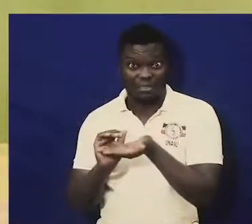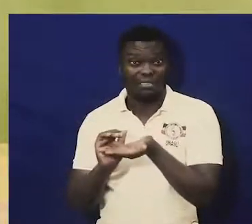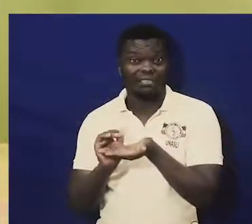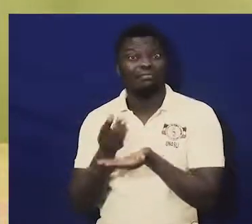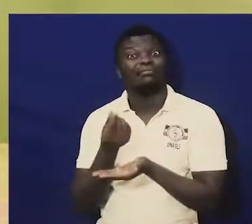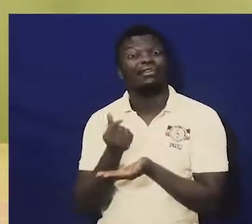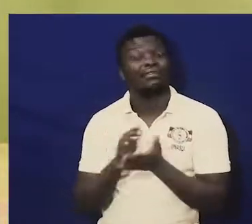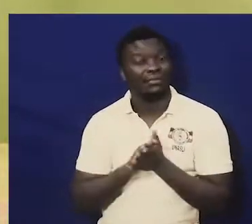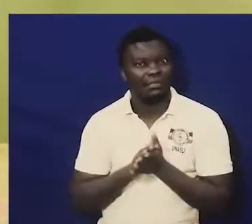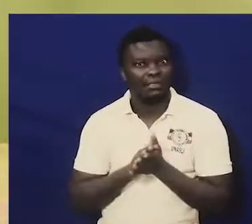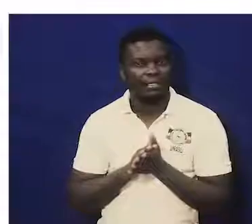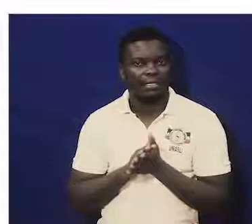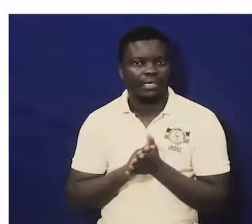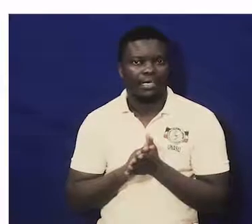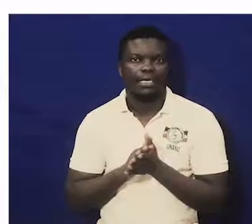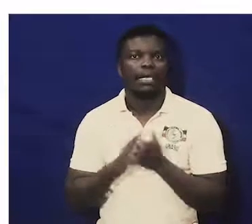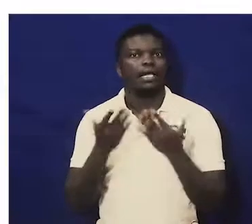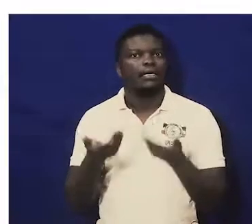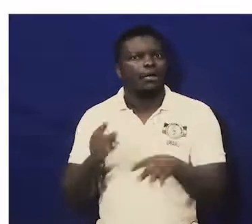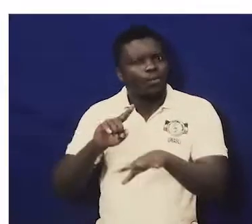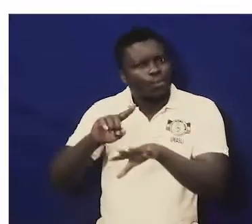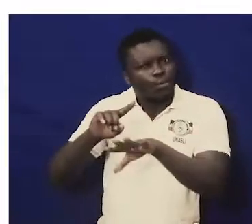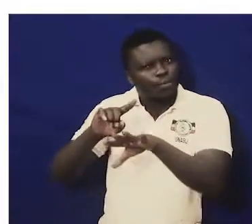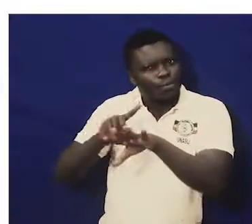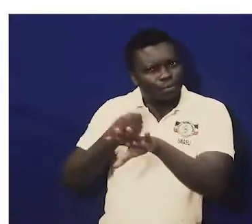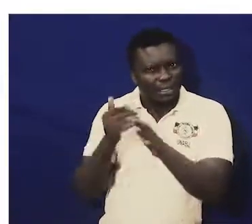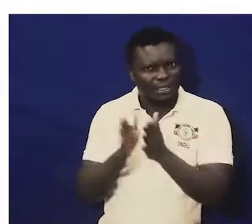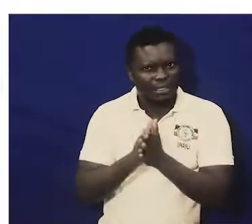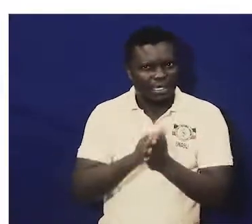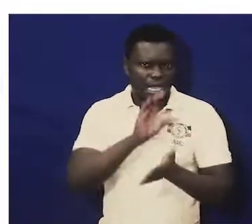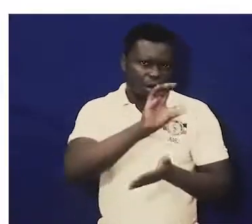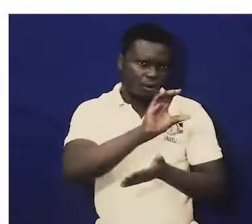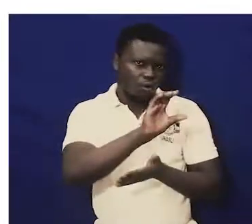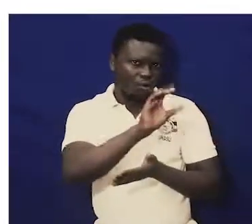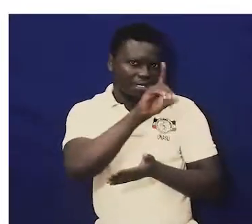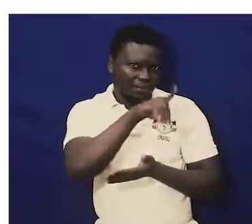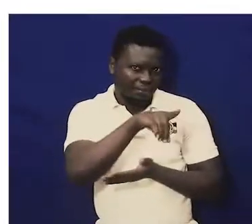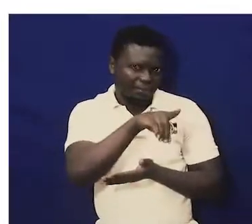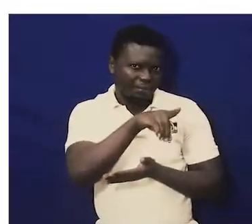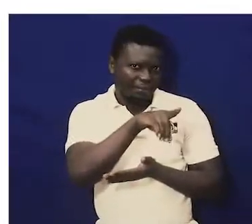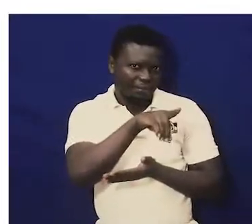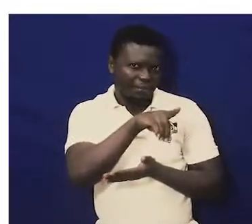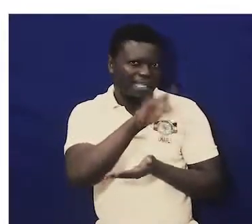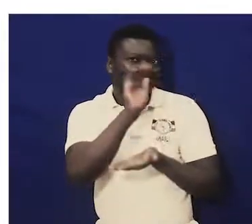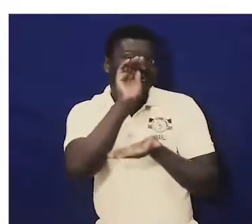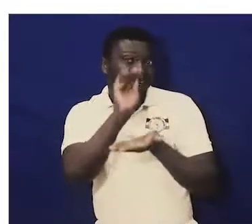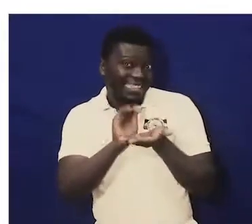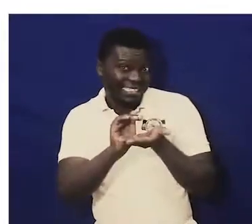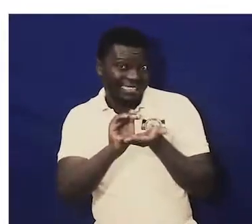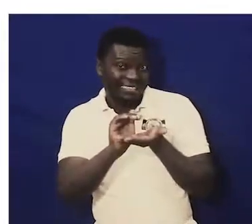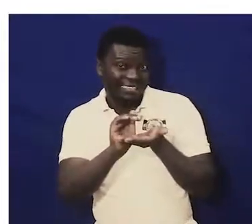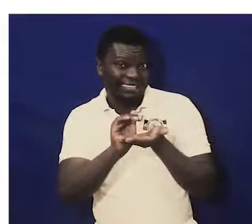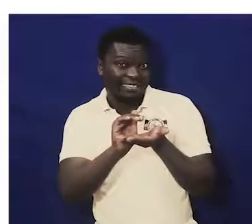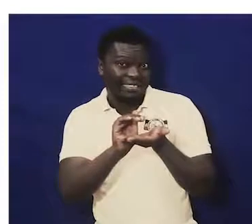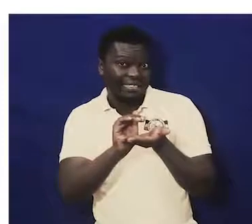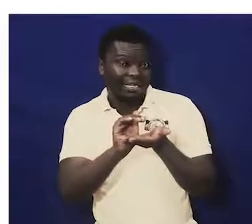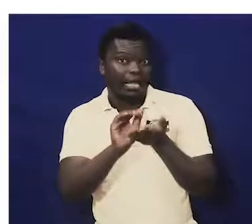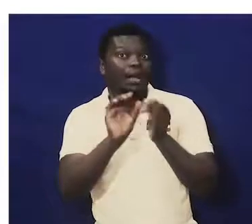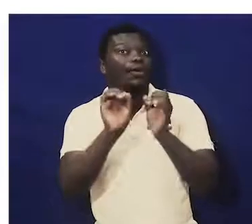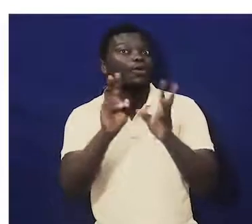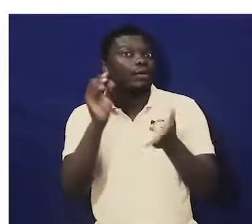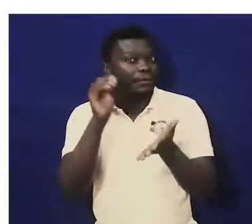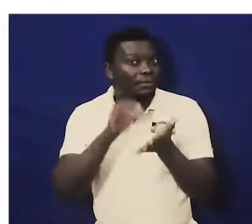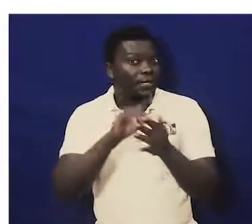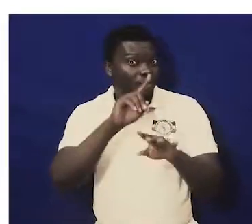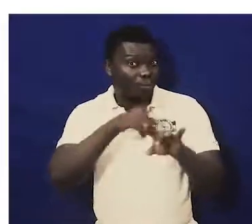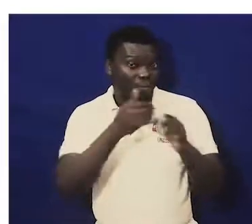Now, when the selling price is less than the cost price, then the business makes a